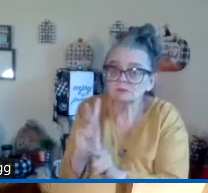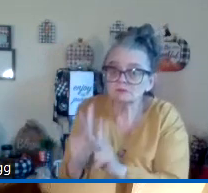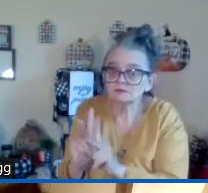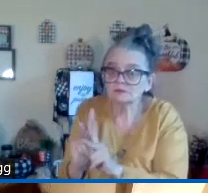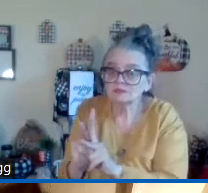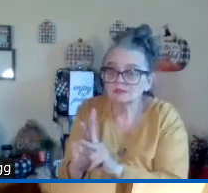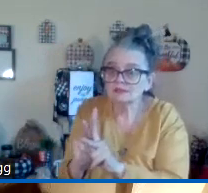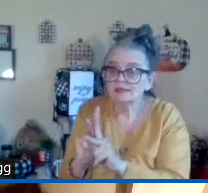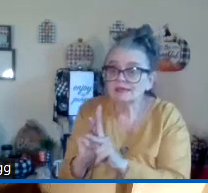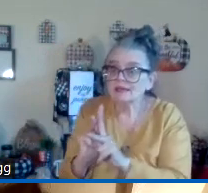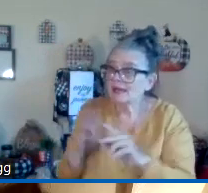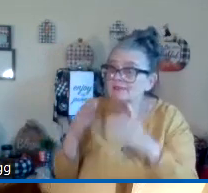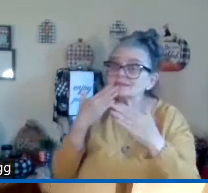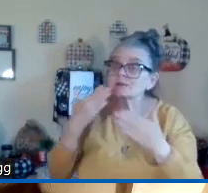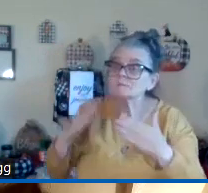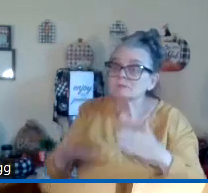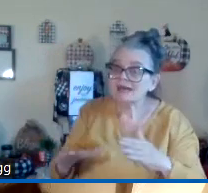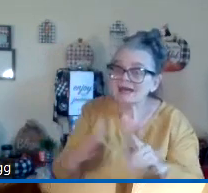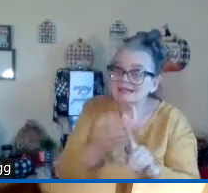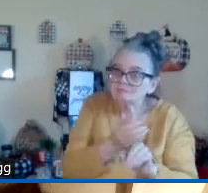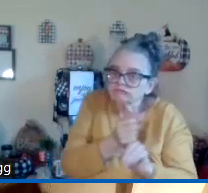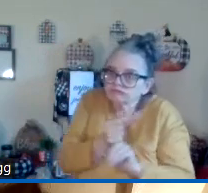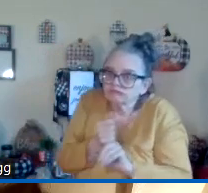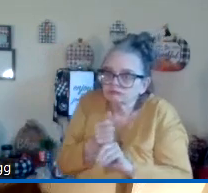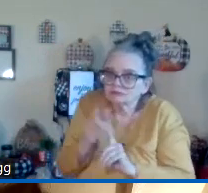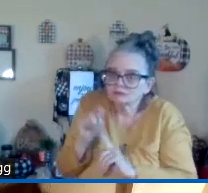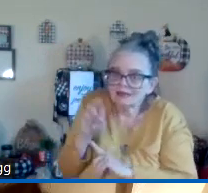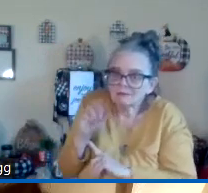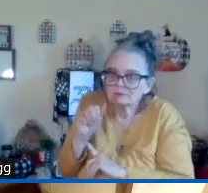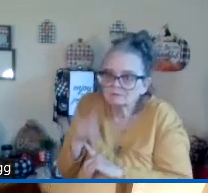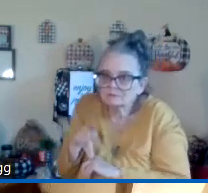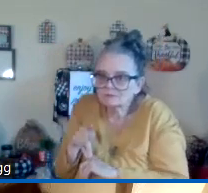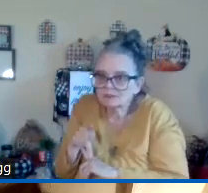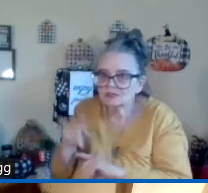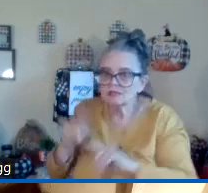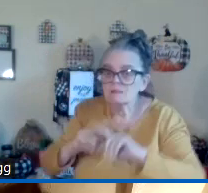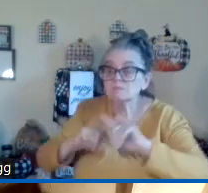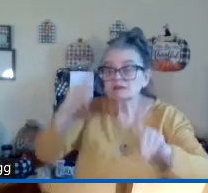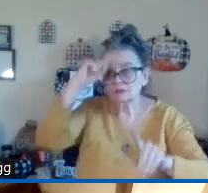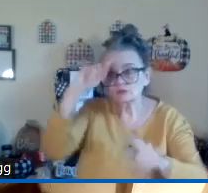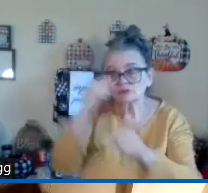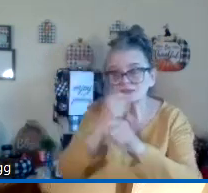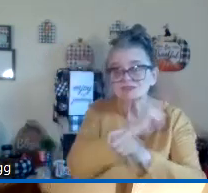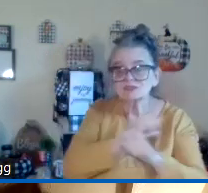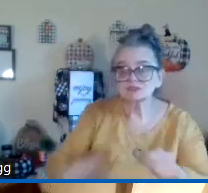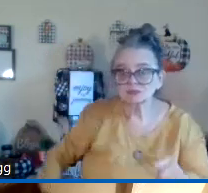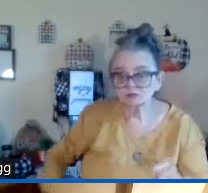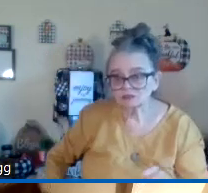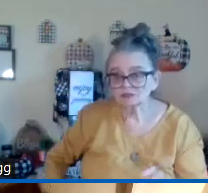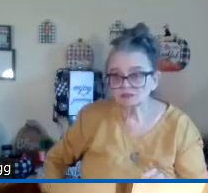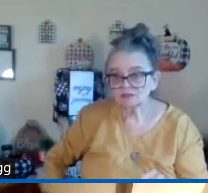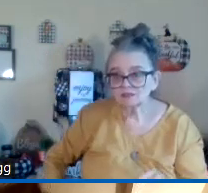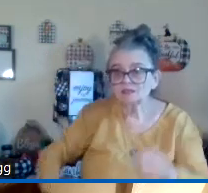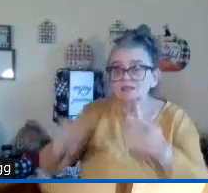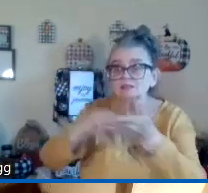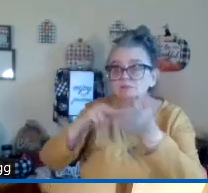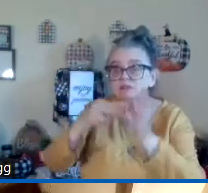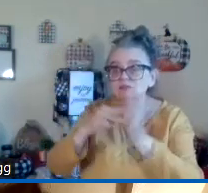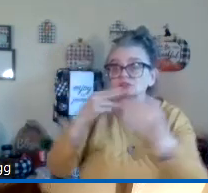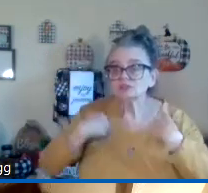plans. But don't be proud and start the trouble. We need to trust in the Lord, and